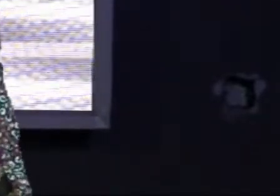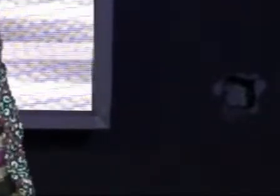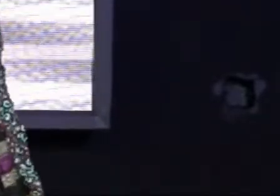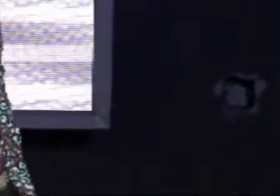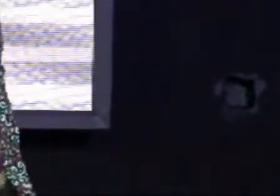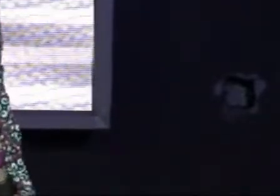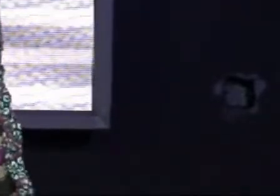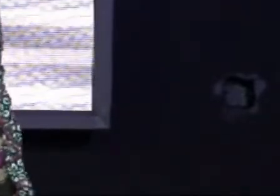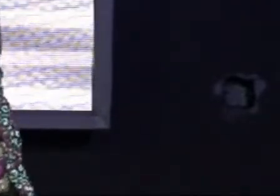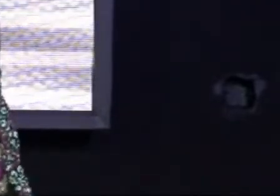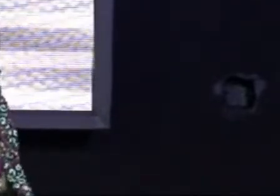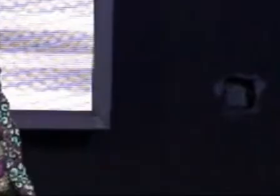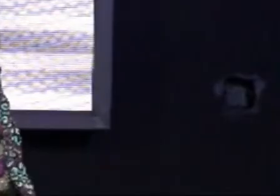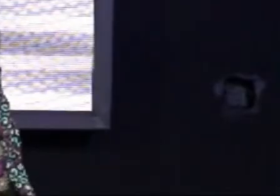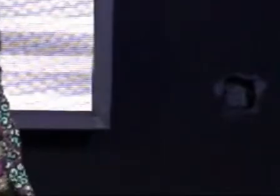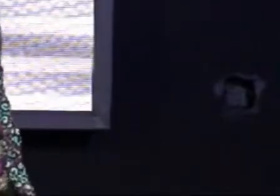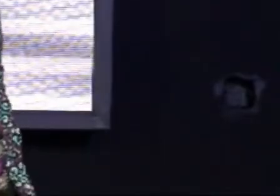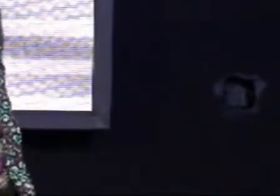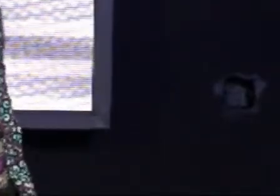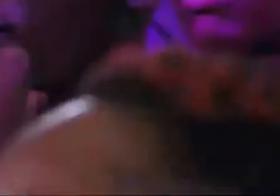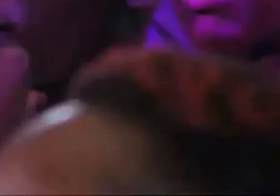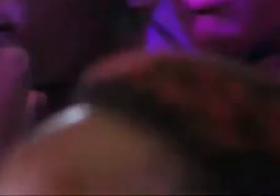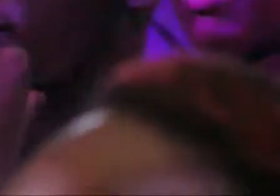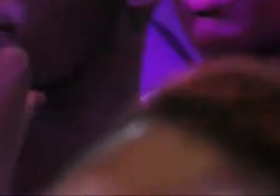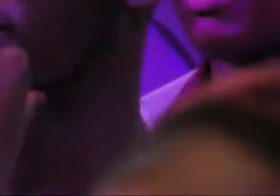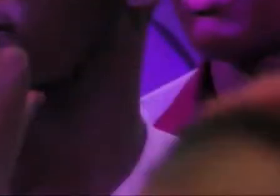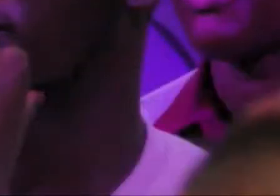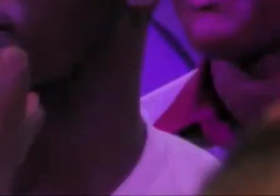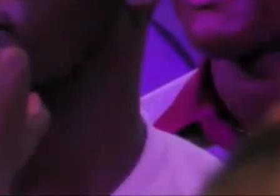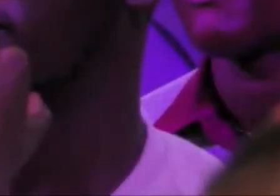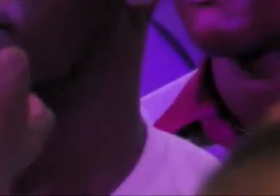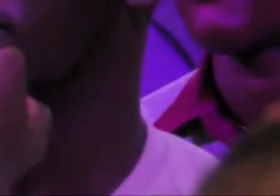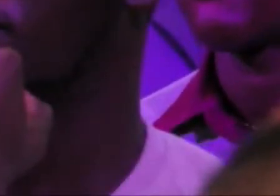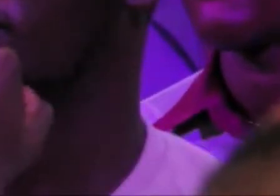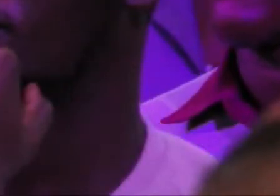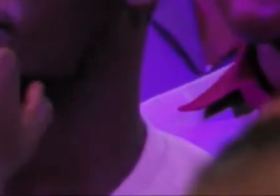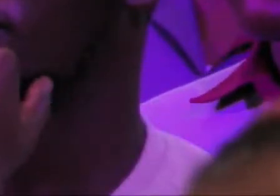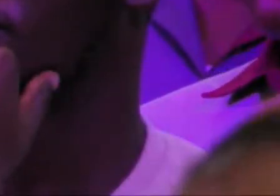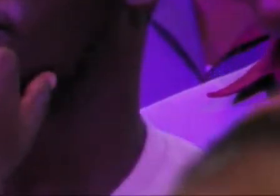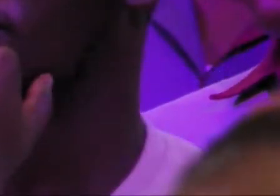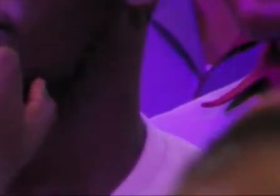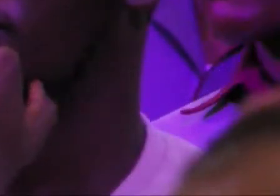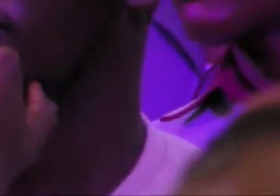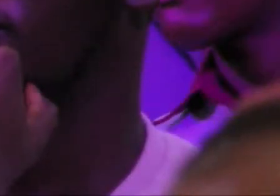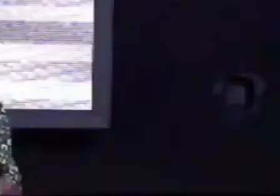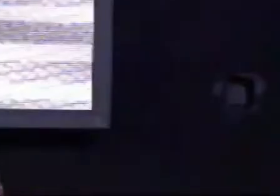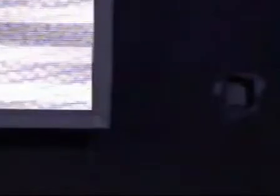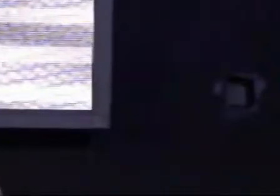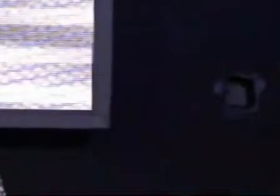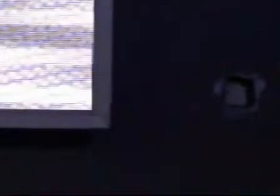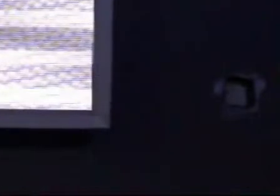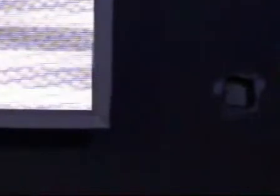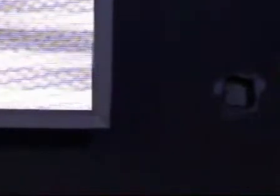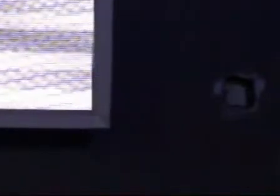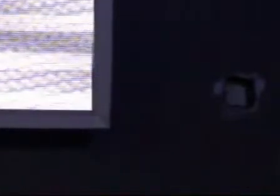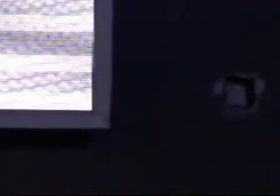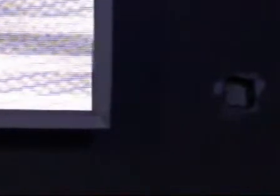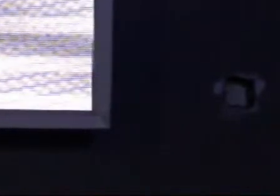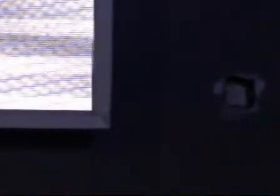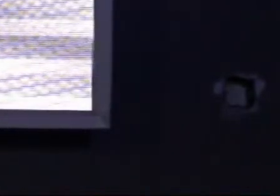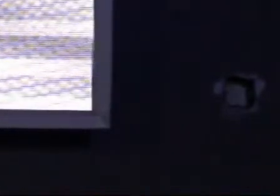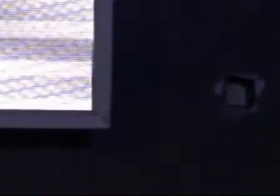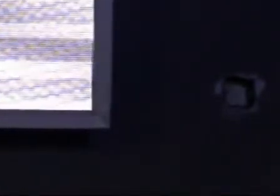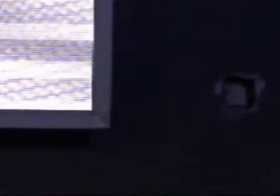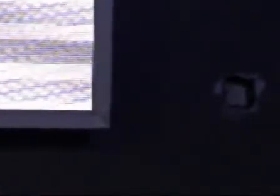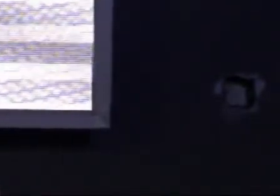to meet the needs of industry. So you're churning out graduates that are coming out, but they're not meeting the demands